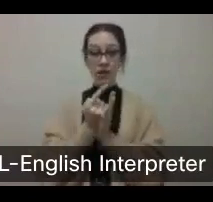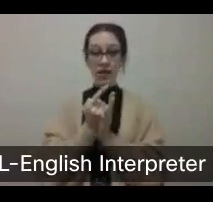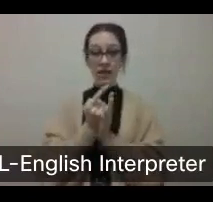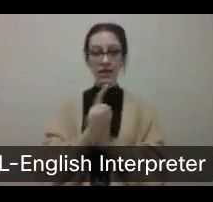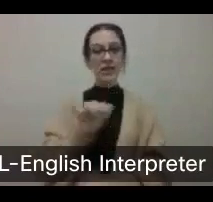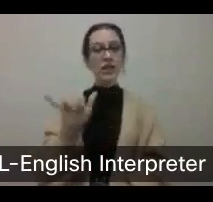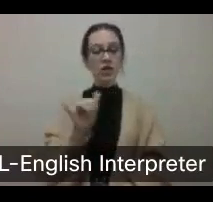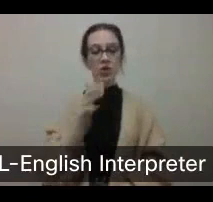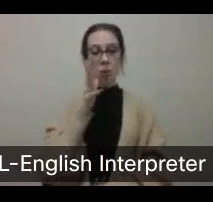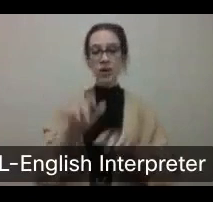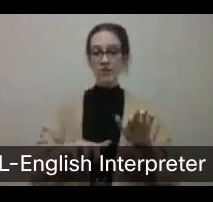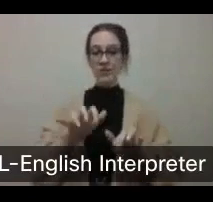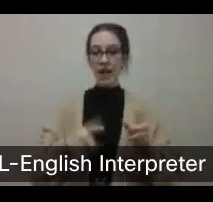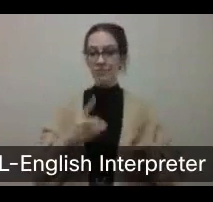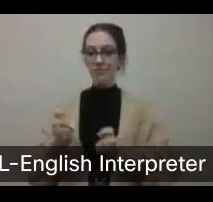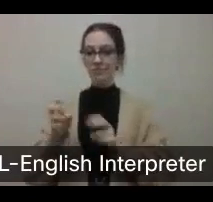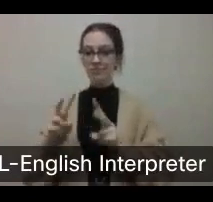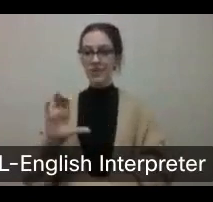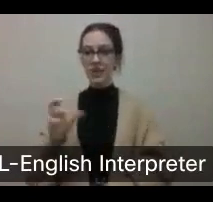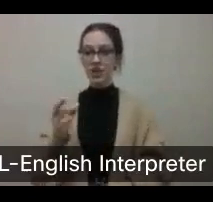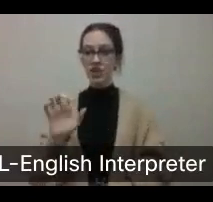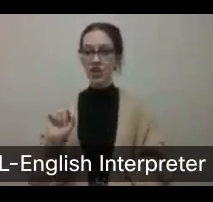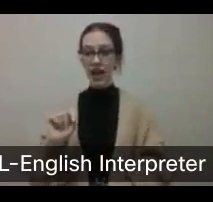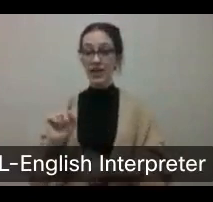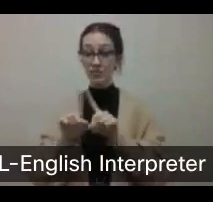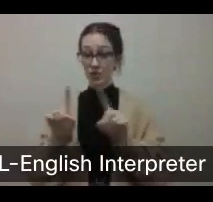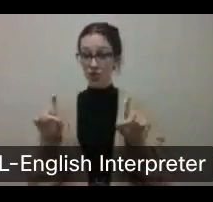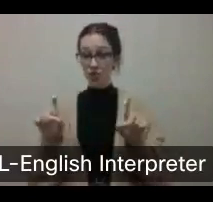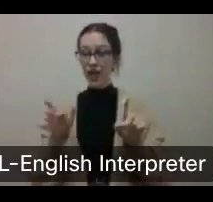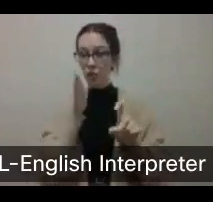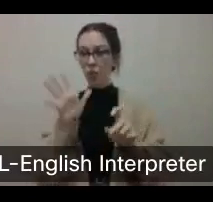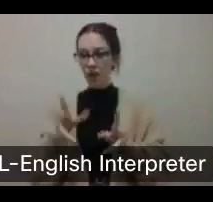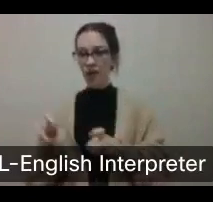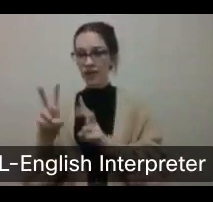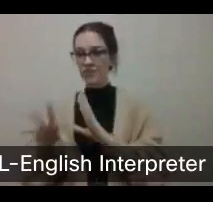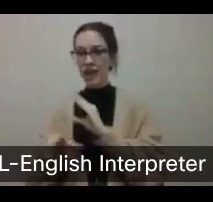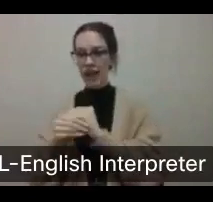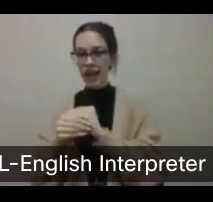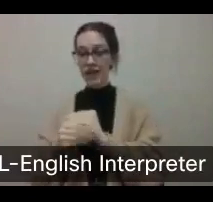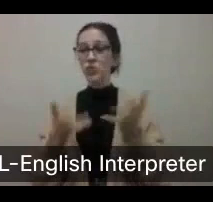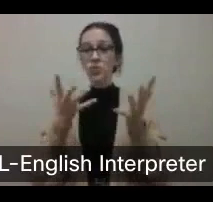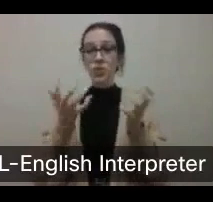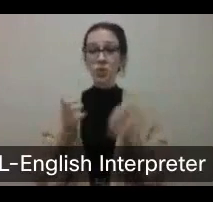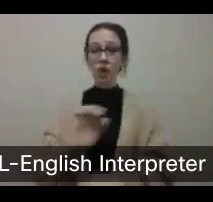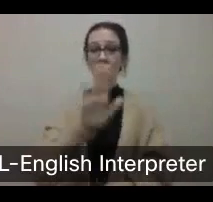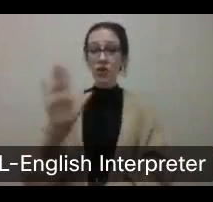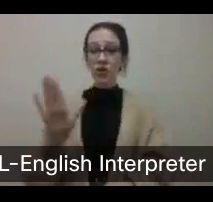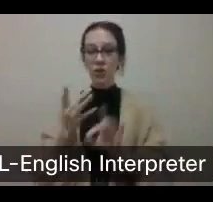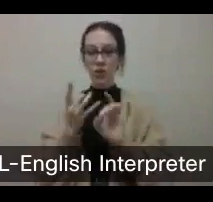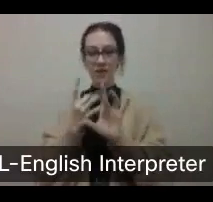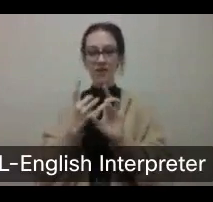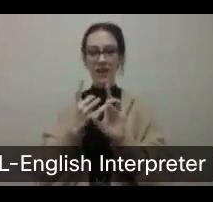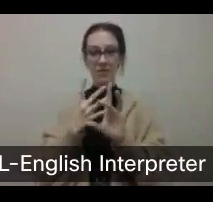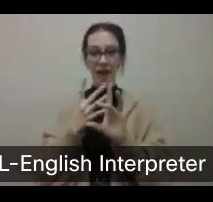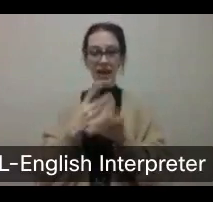here if you prefer to access the survey that way. So it should be in the text there for you. But we would love to hear from you and hear